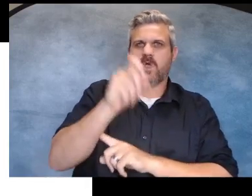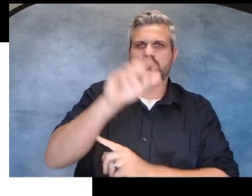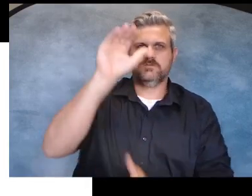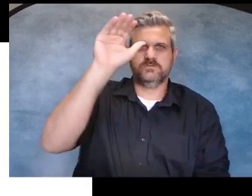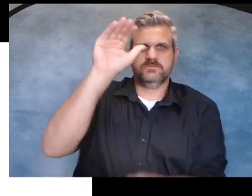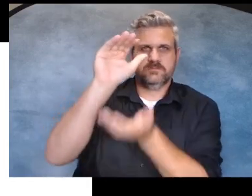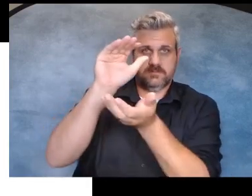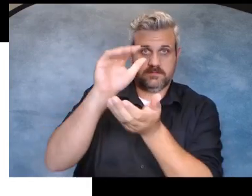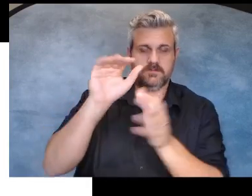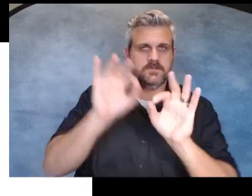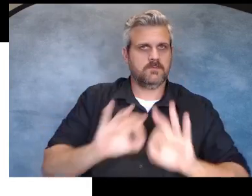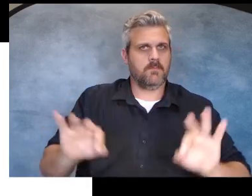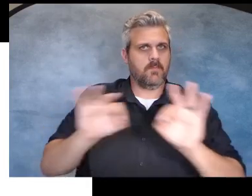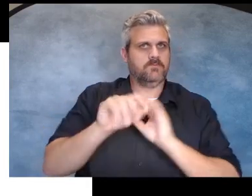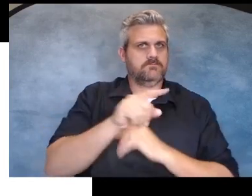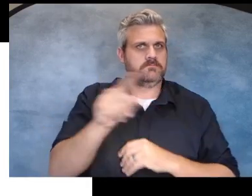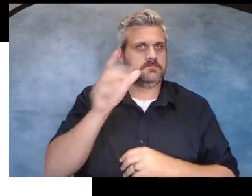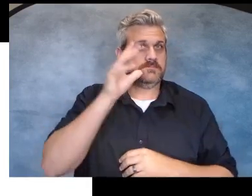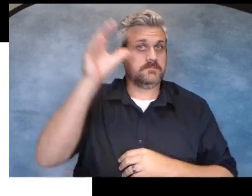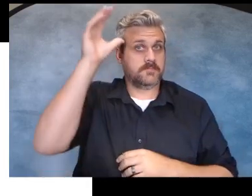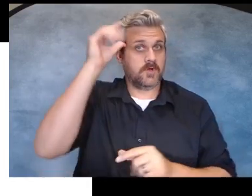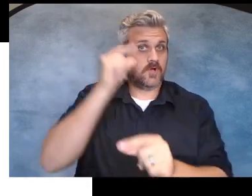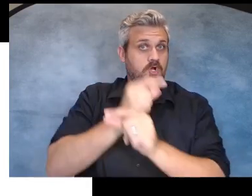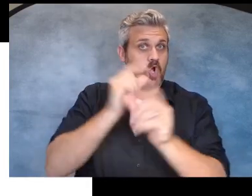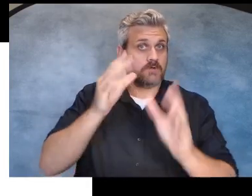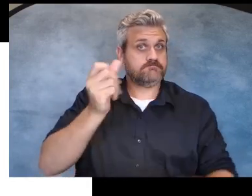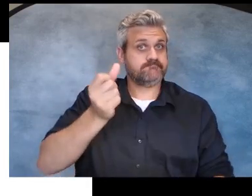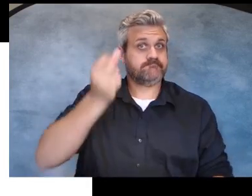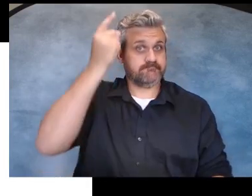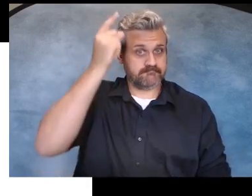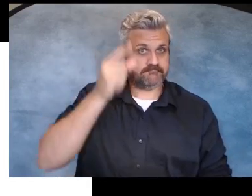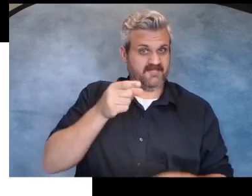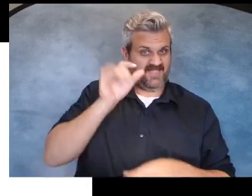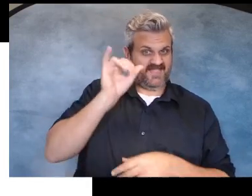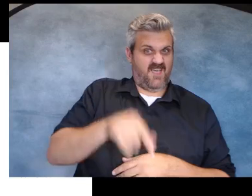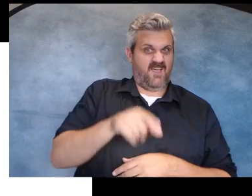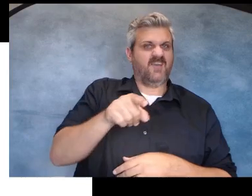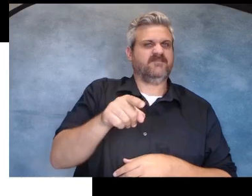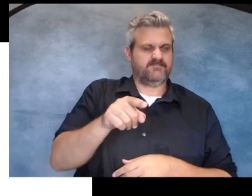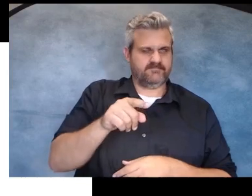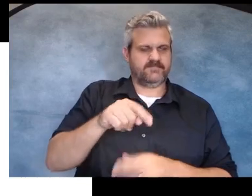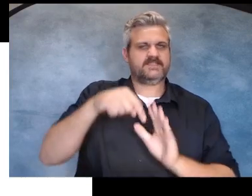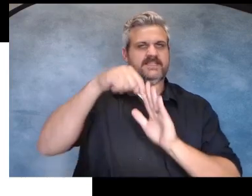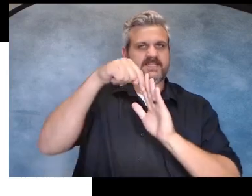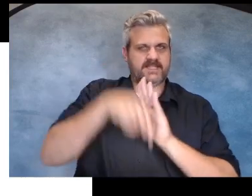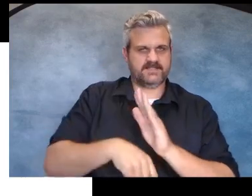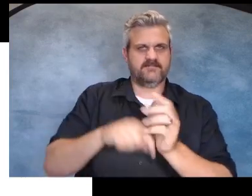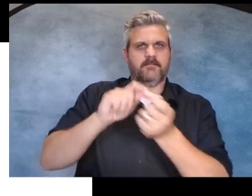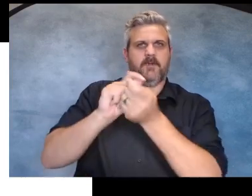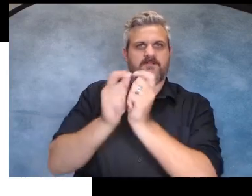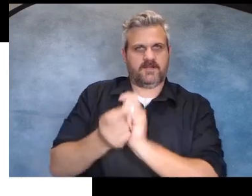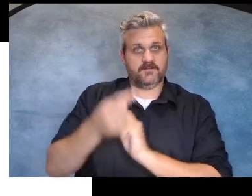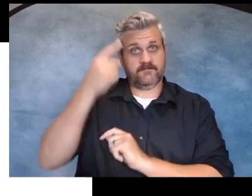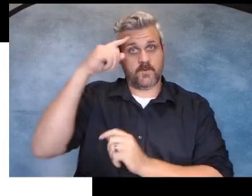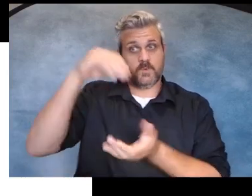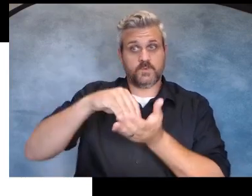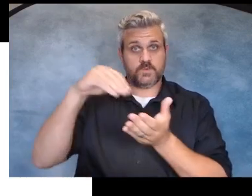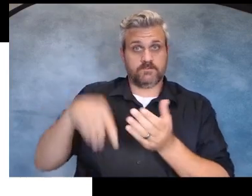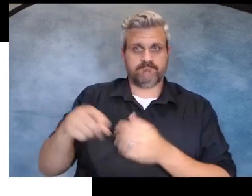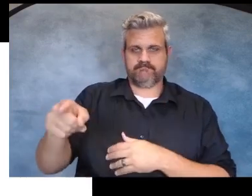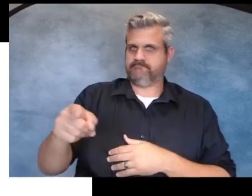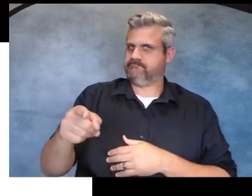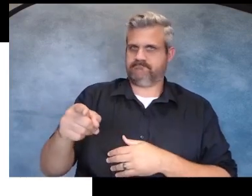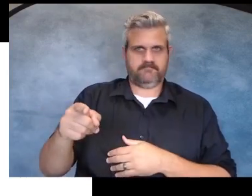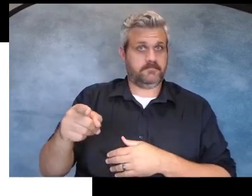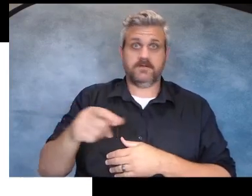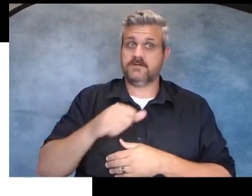well. It's important for the parent and guardians to understand that this would be considered an intensive modification for a student that may